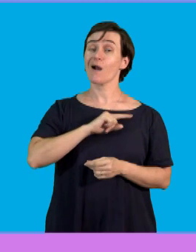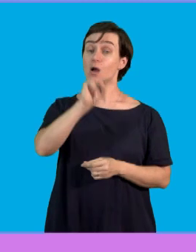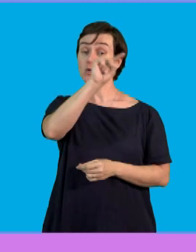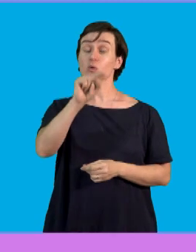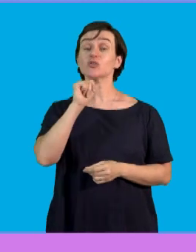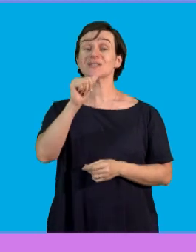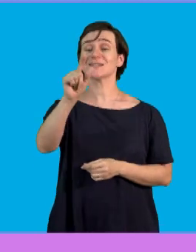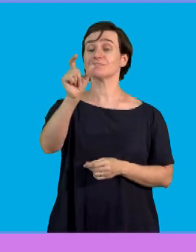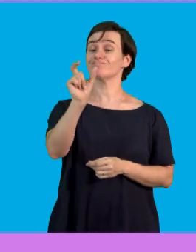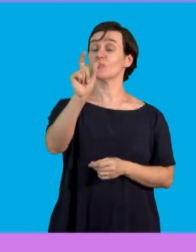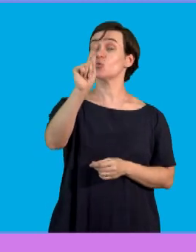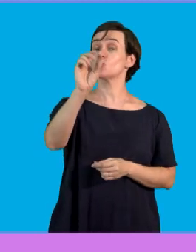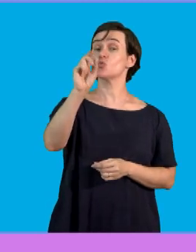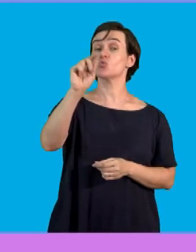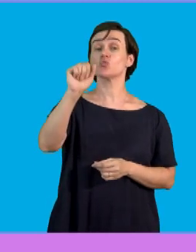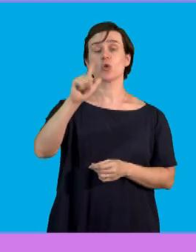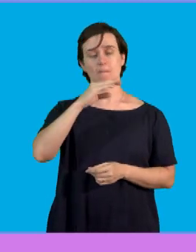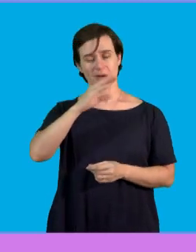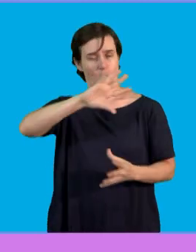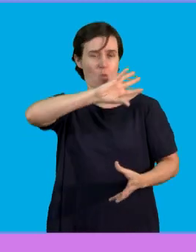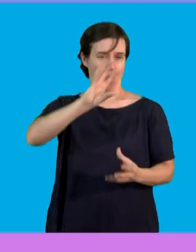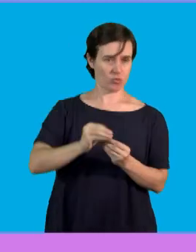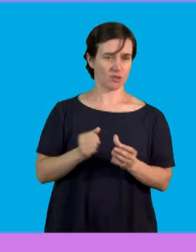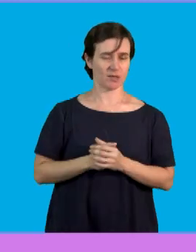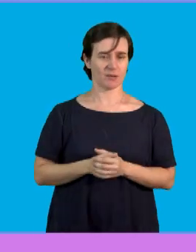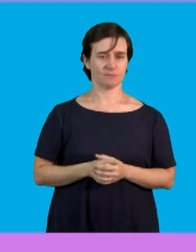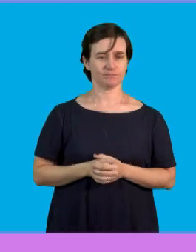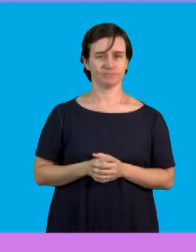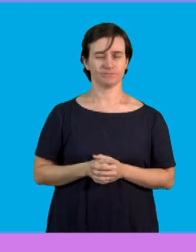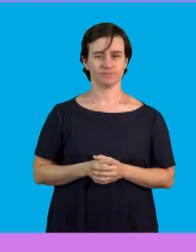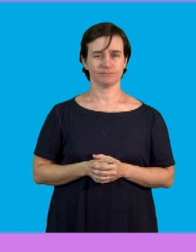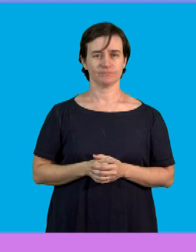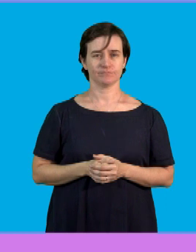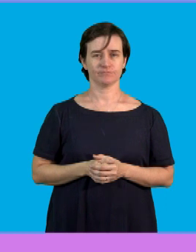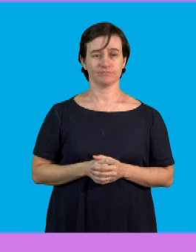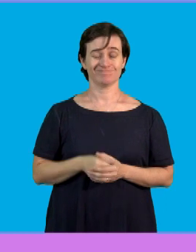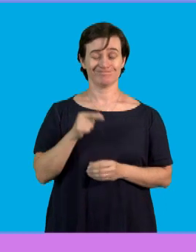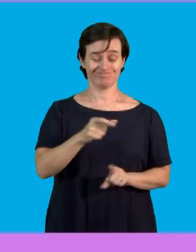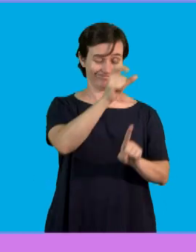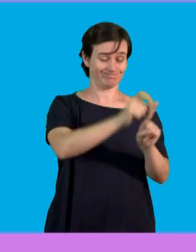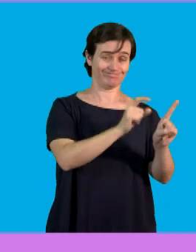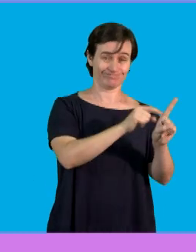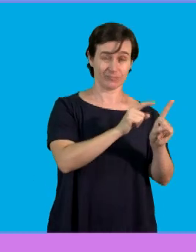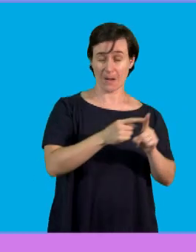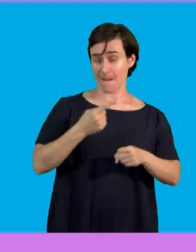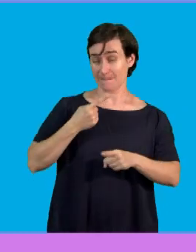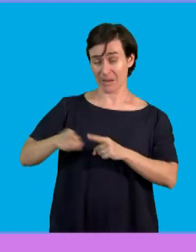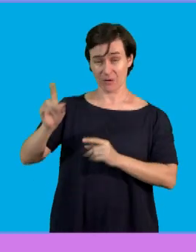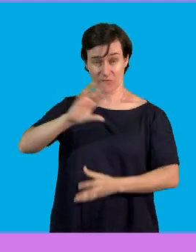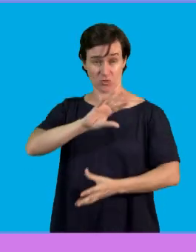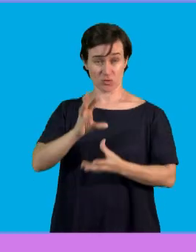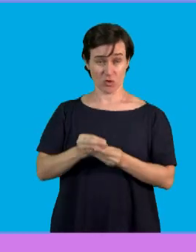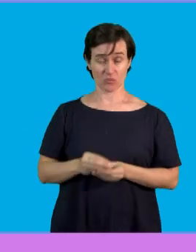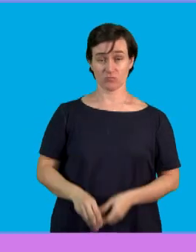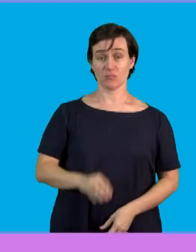total. Now, adding all those three values at the end, it means that Mr. Jones would pay